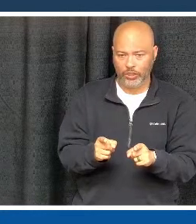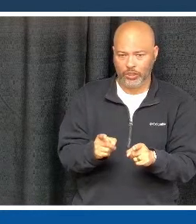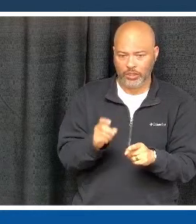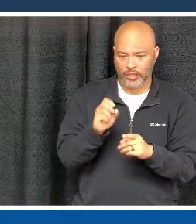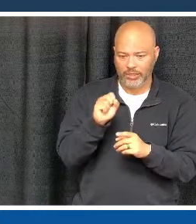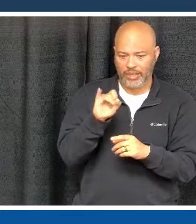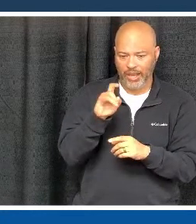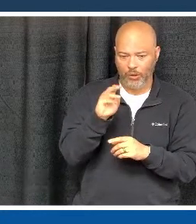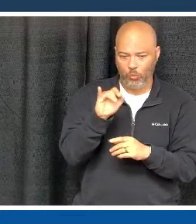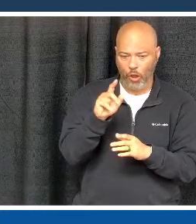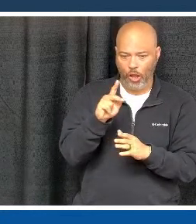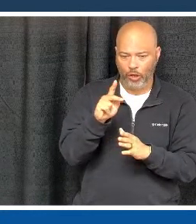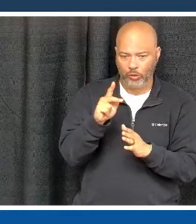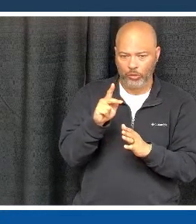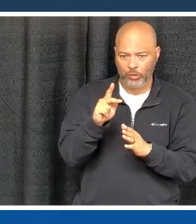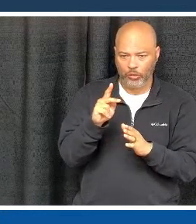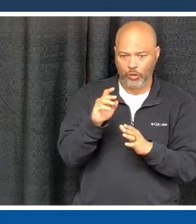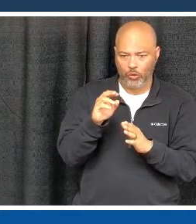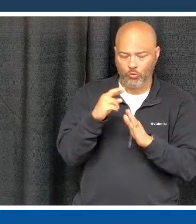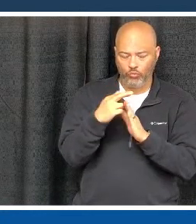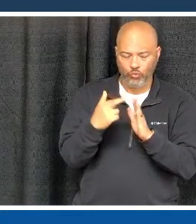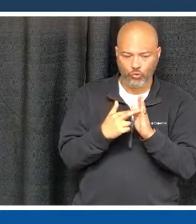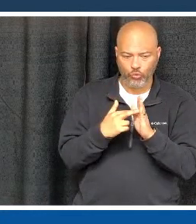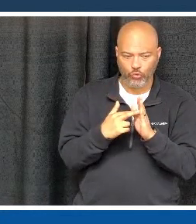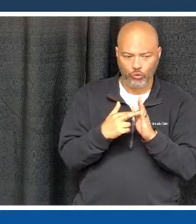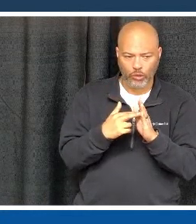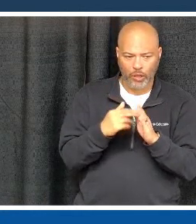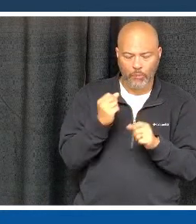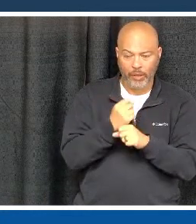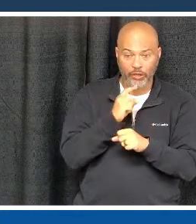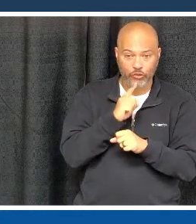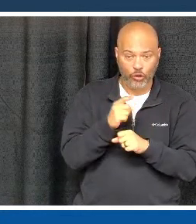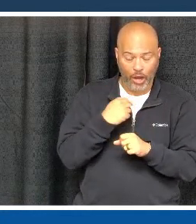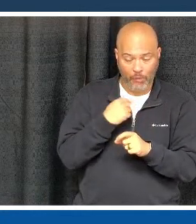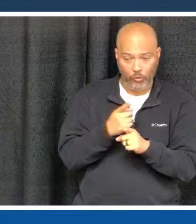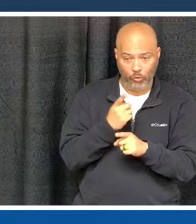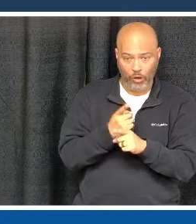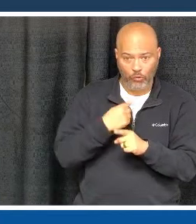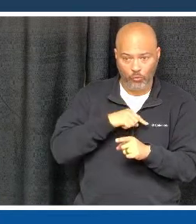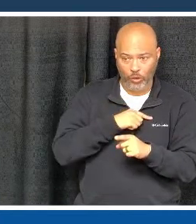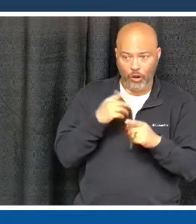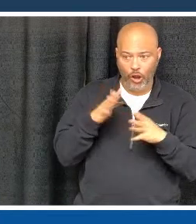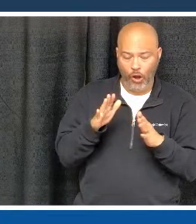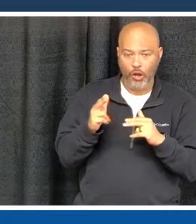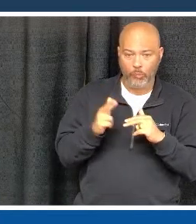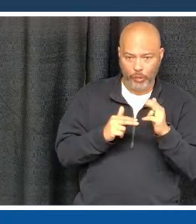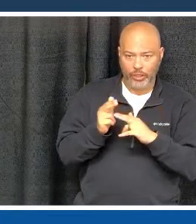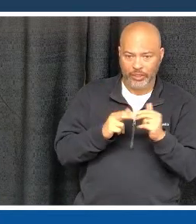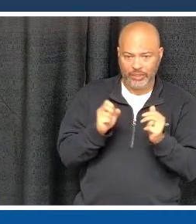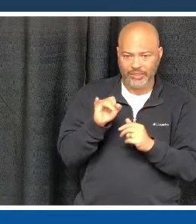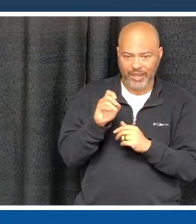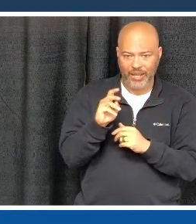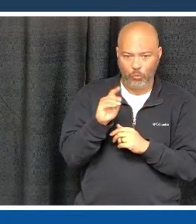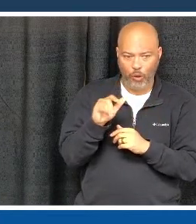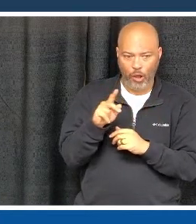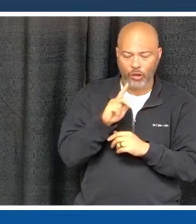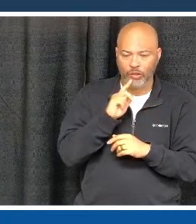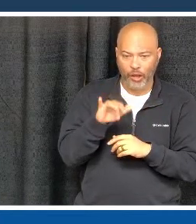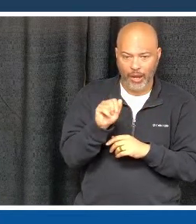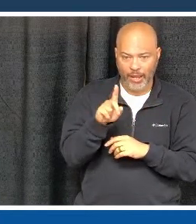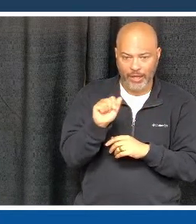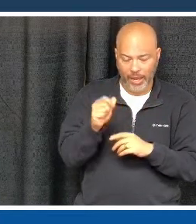sidewalk ordinance as we have? And before you answer that, make sure I'm correct that we are already building sidewalks that are